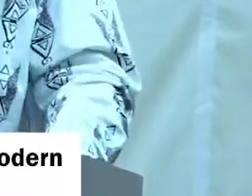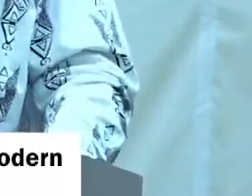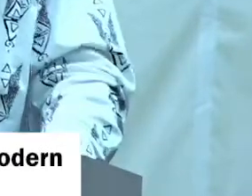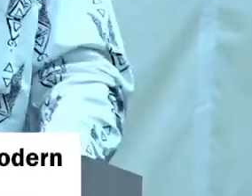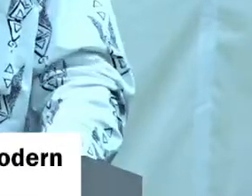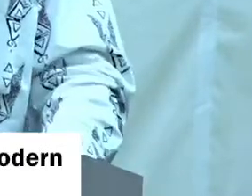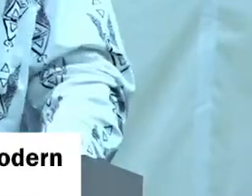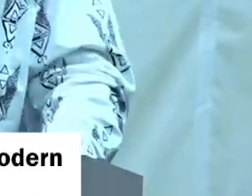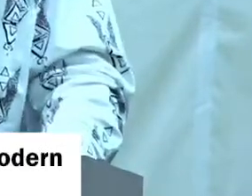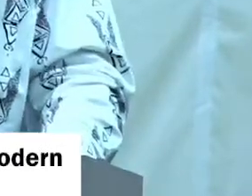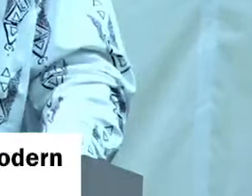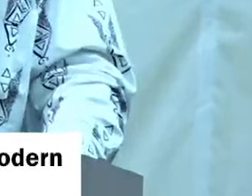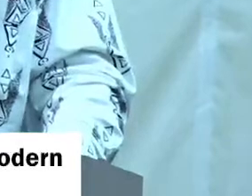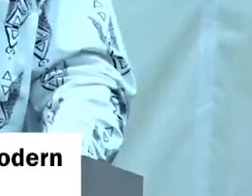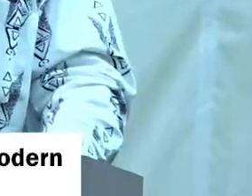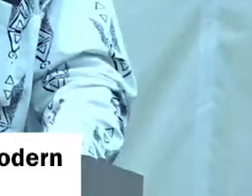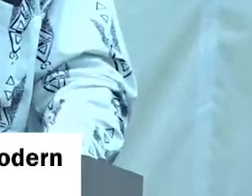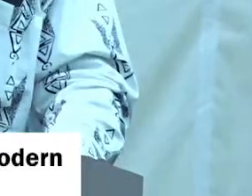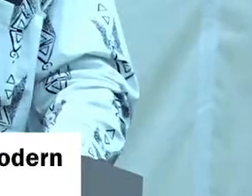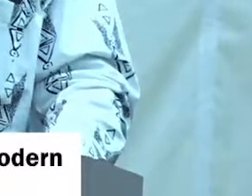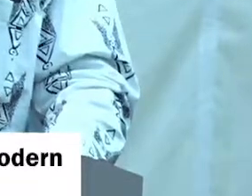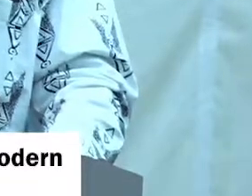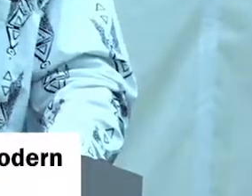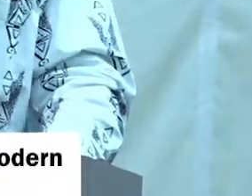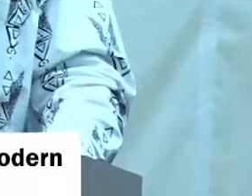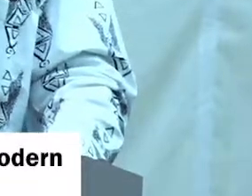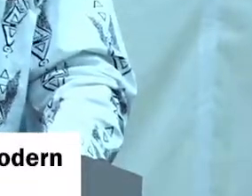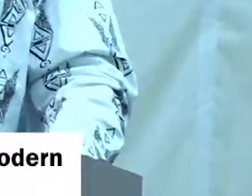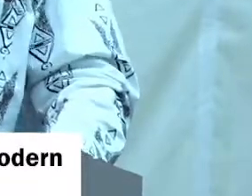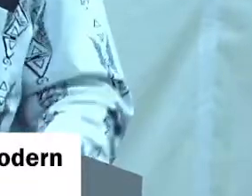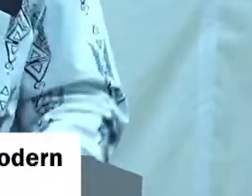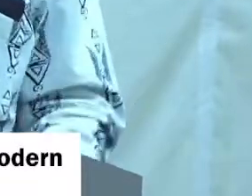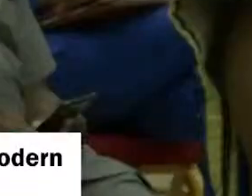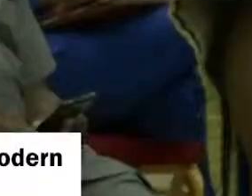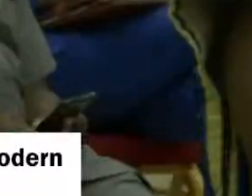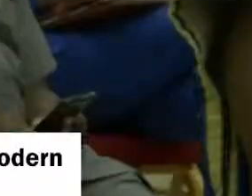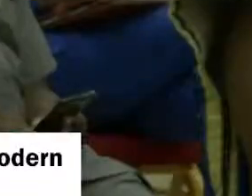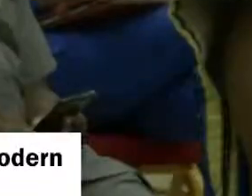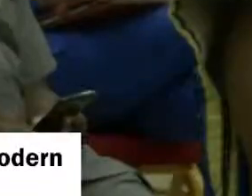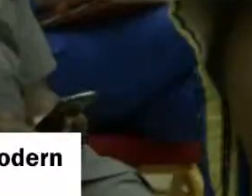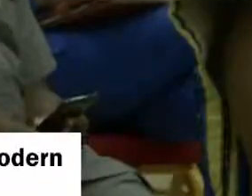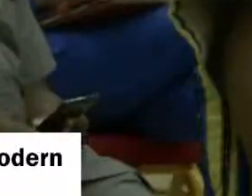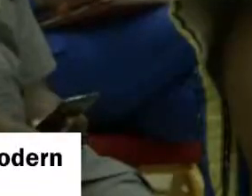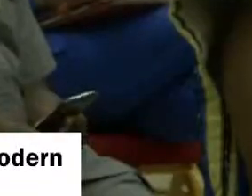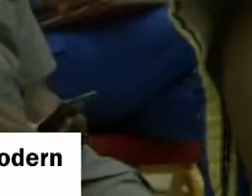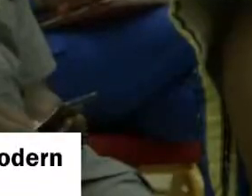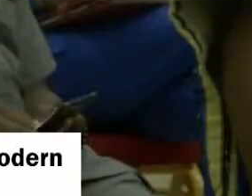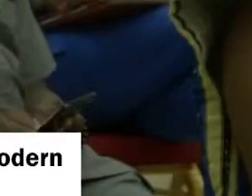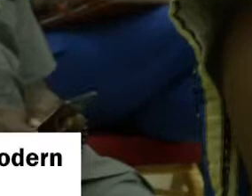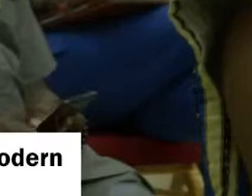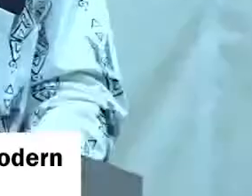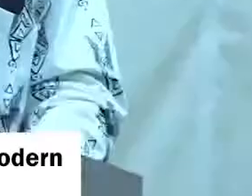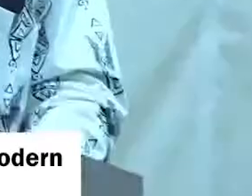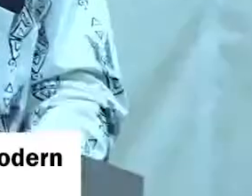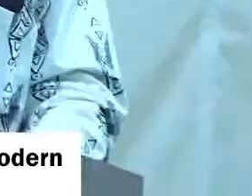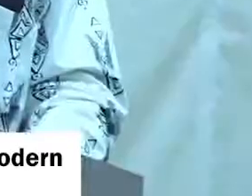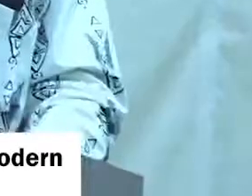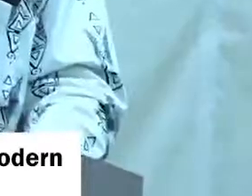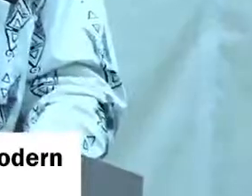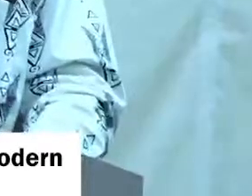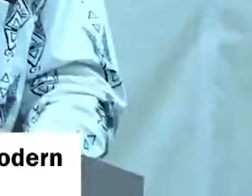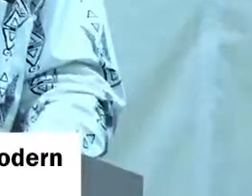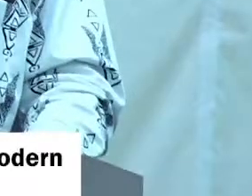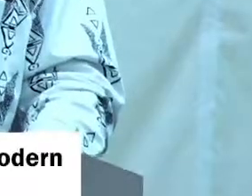the health of our democracy, both in Ghana and elsewhere on our continent.